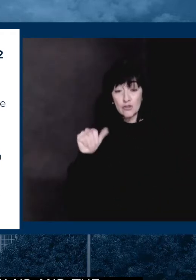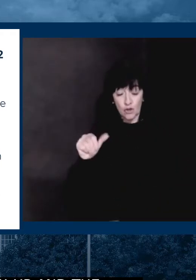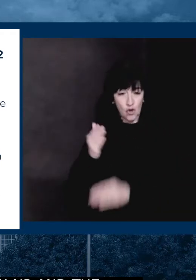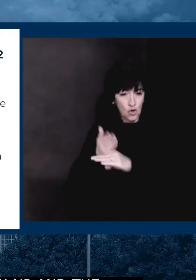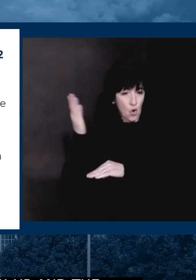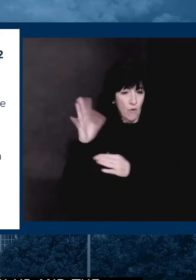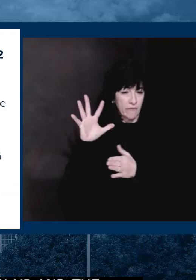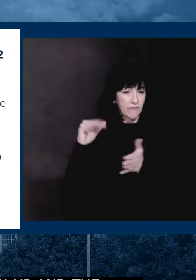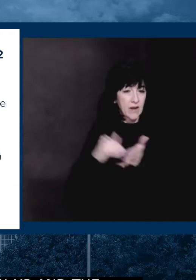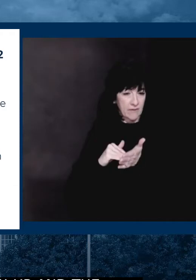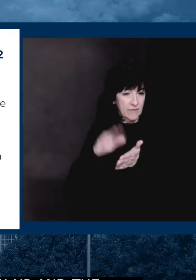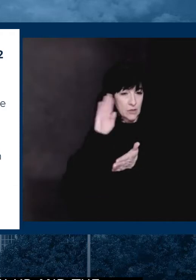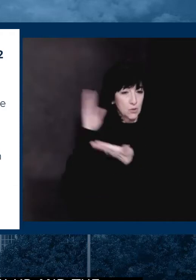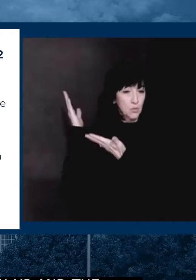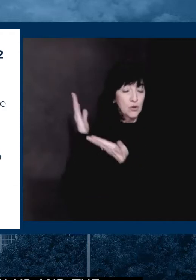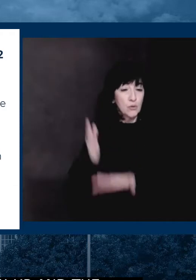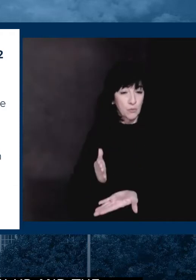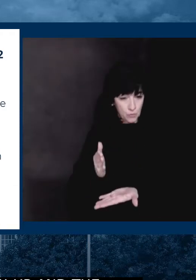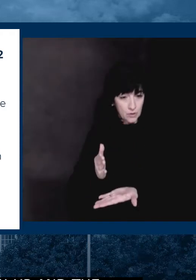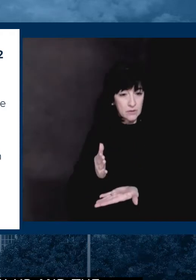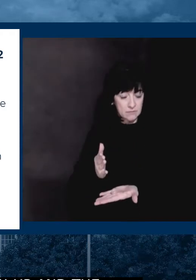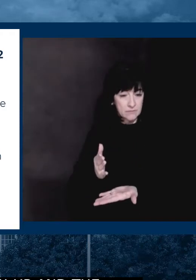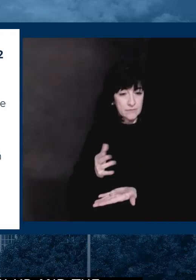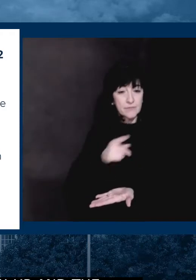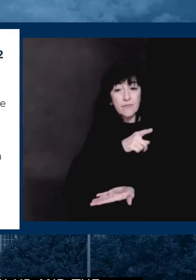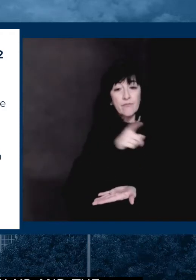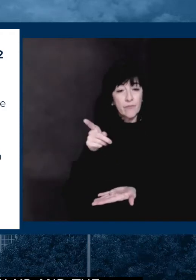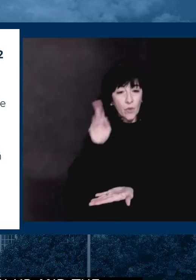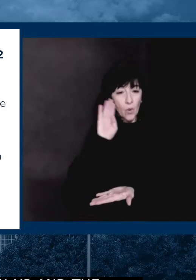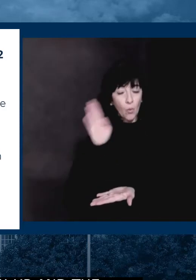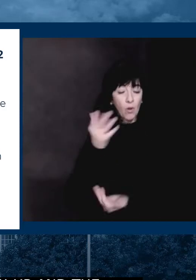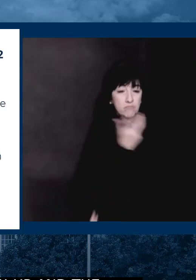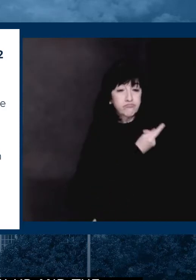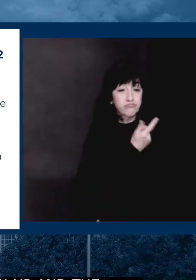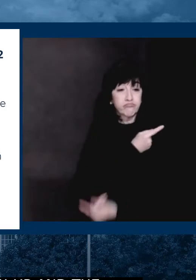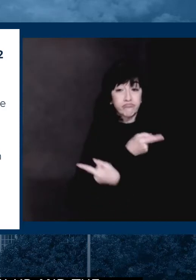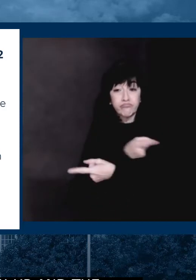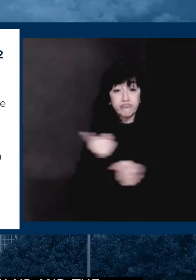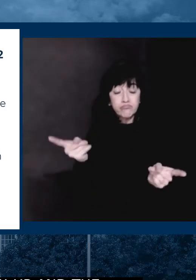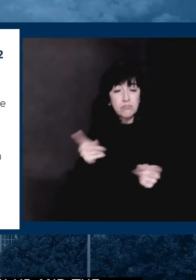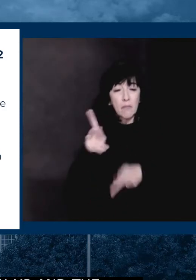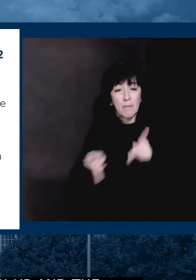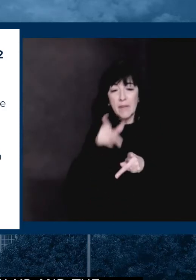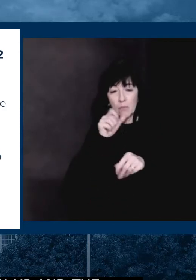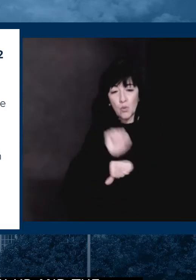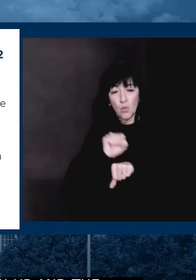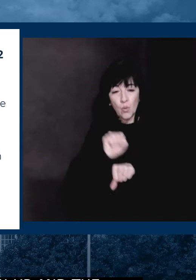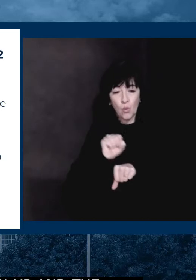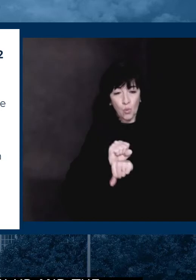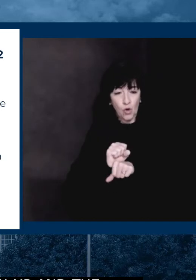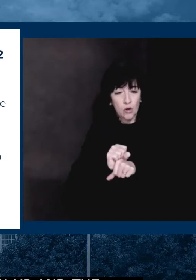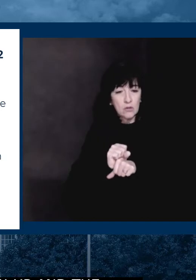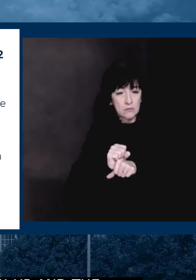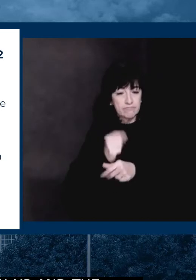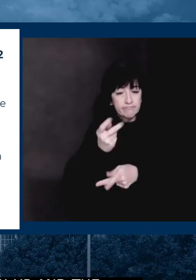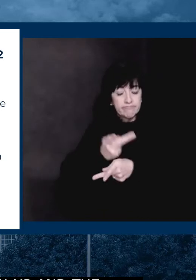to a variety of enrolled healthcare providers, which includes federally